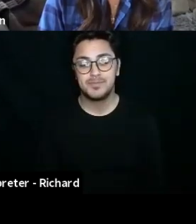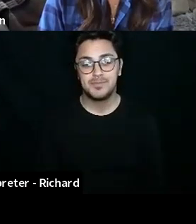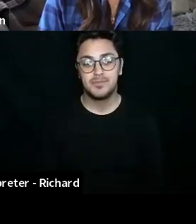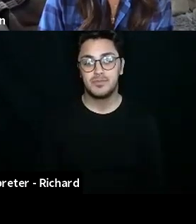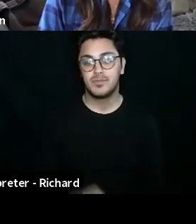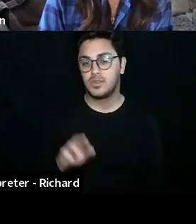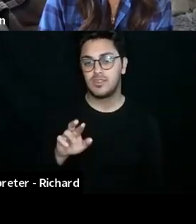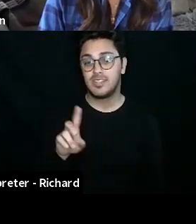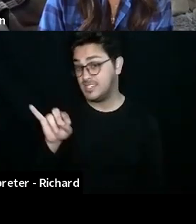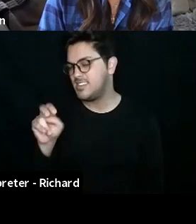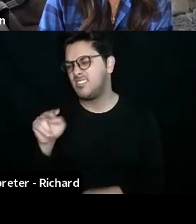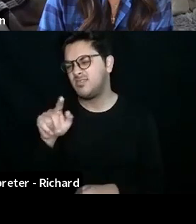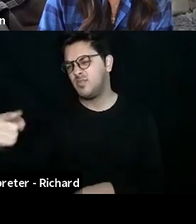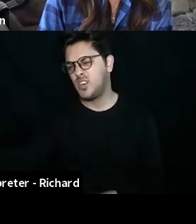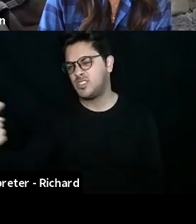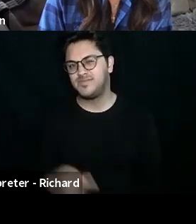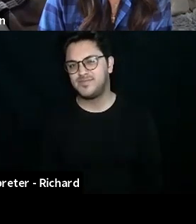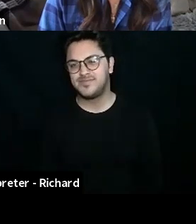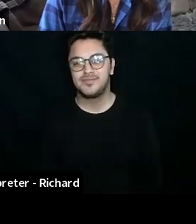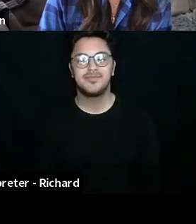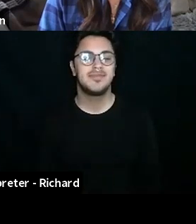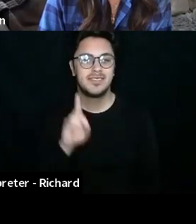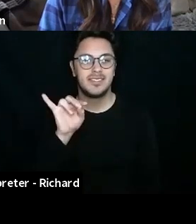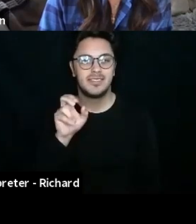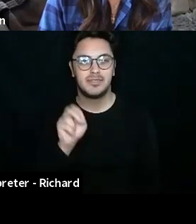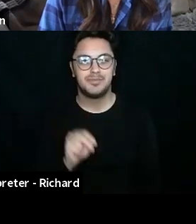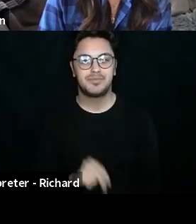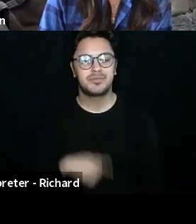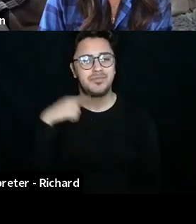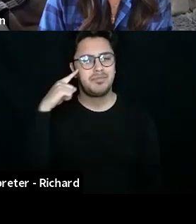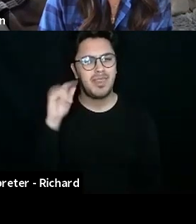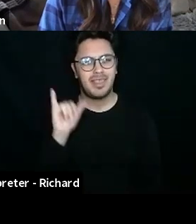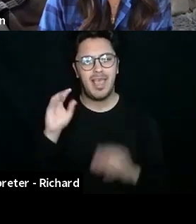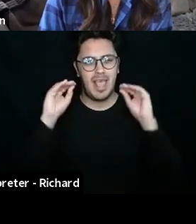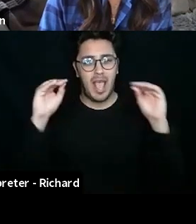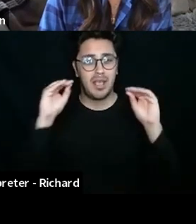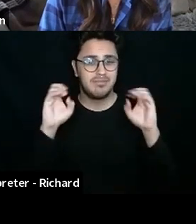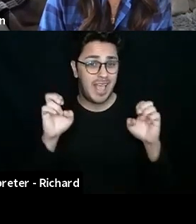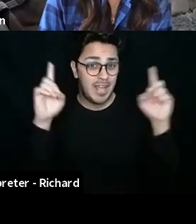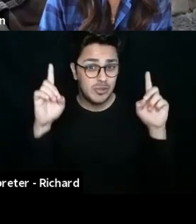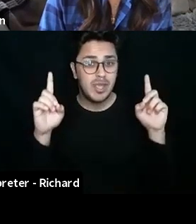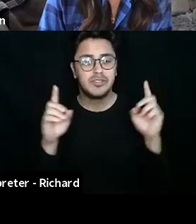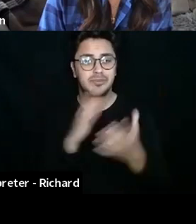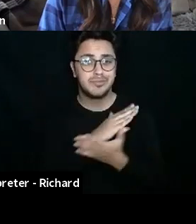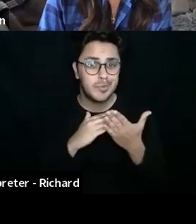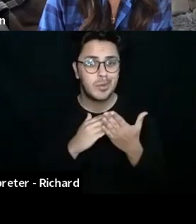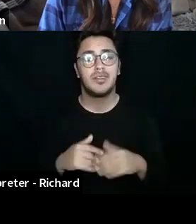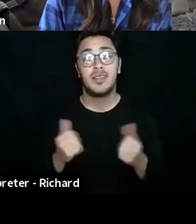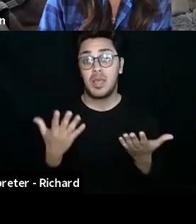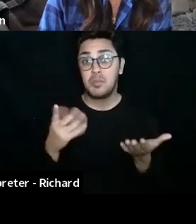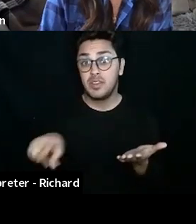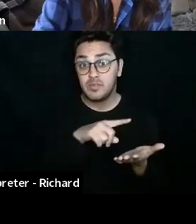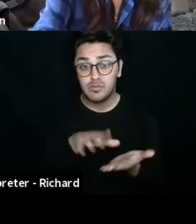No, go, Dion. I'll follow you. Well, I think it's that education component again, right? Because how many of us have learned about